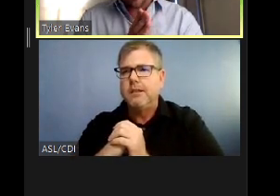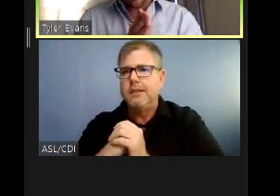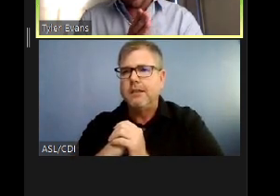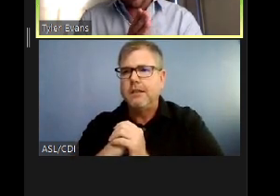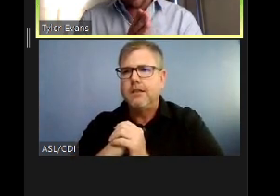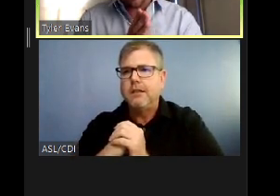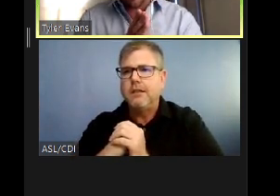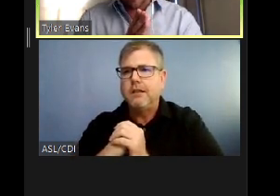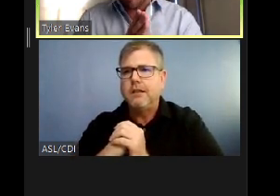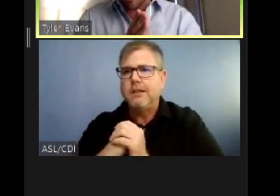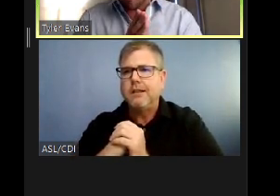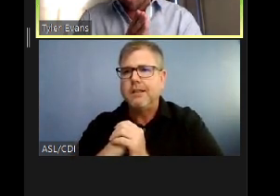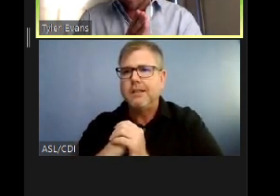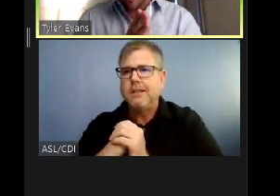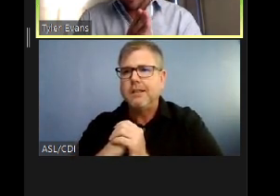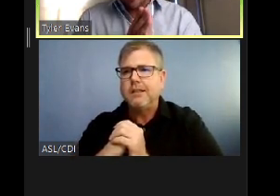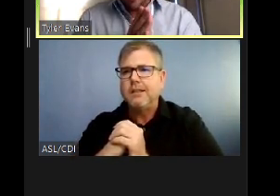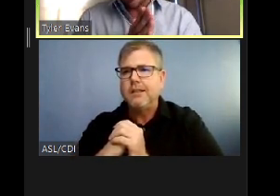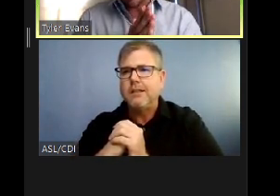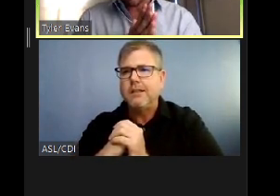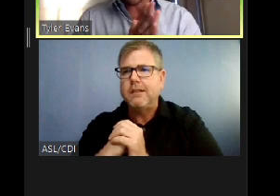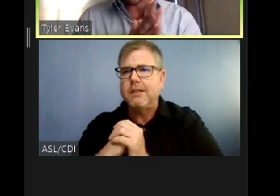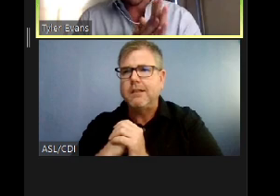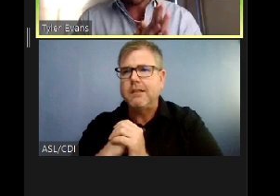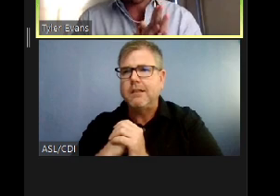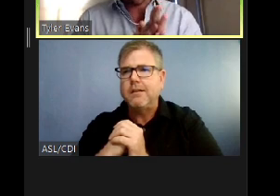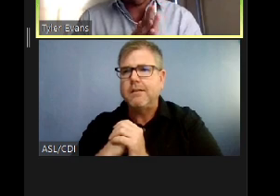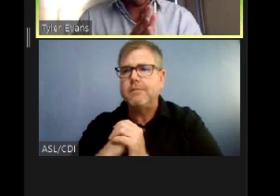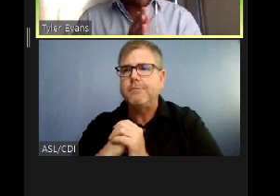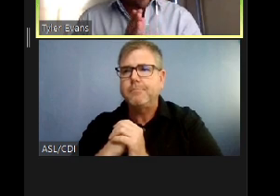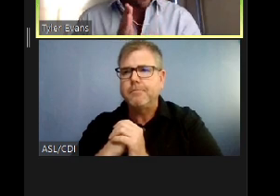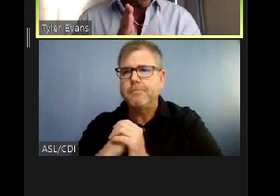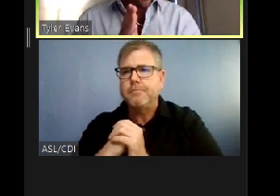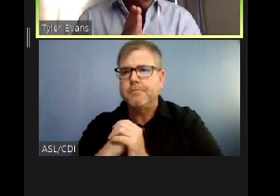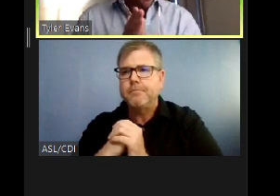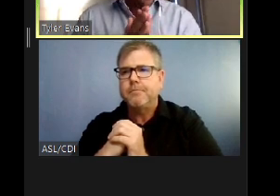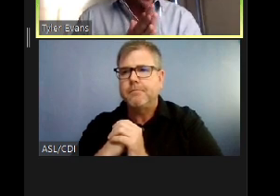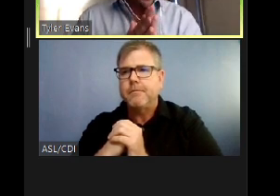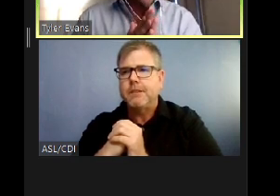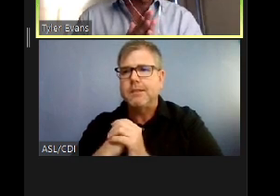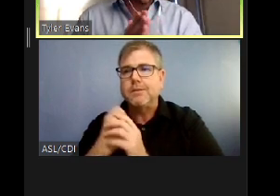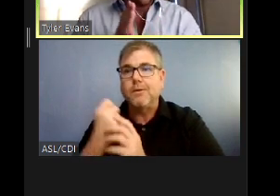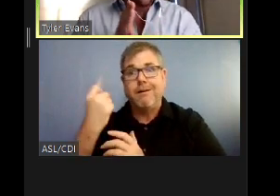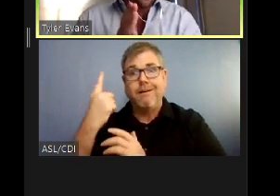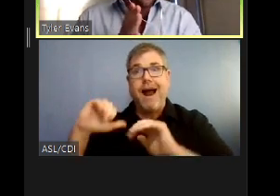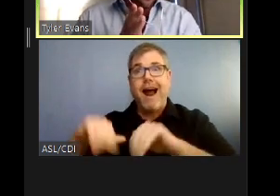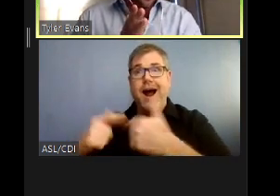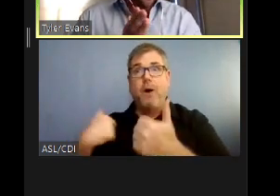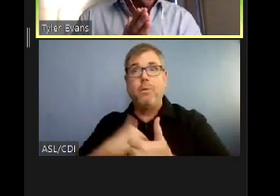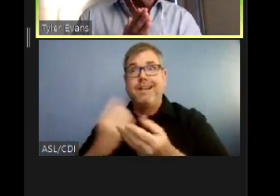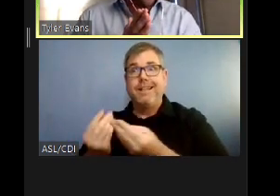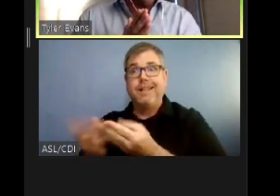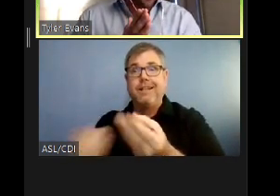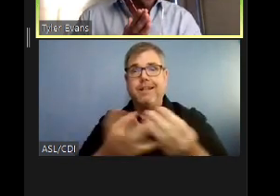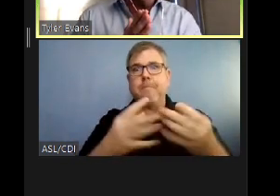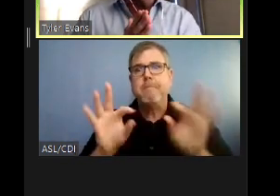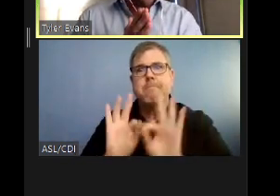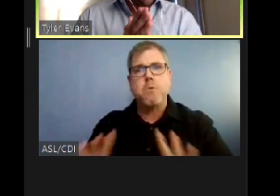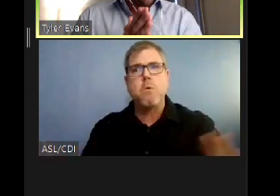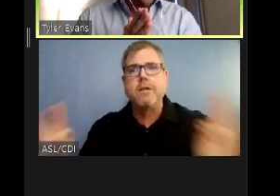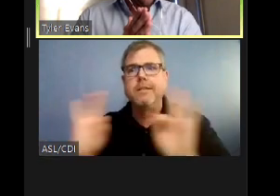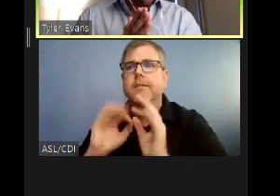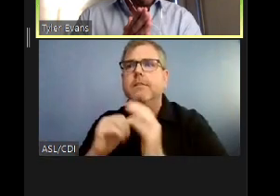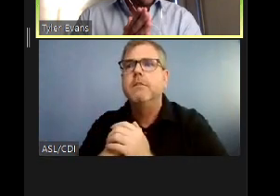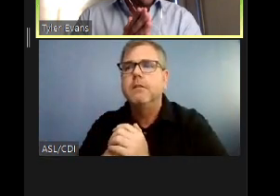life-saving vaccines is incredibly important, and is a really important bioethical discussion. And while